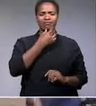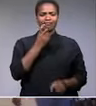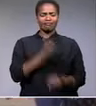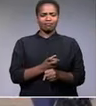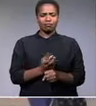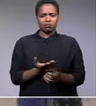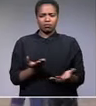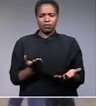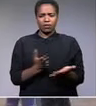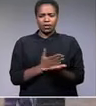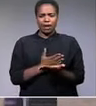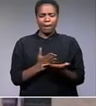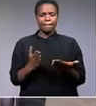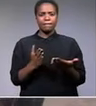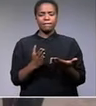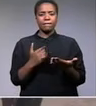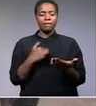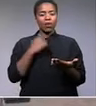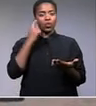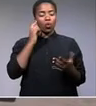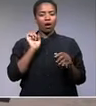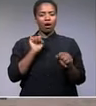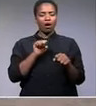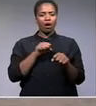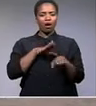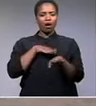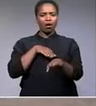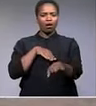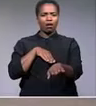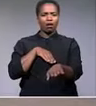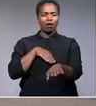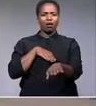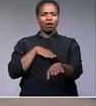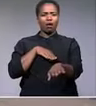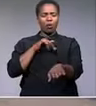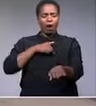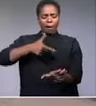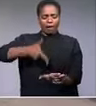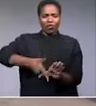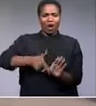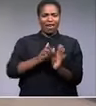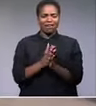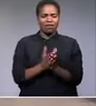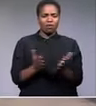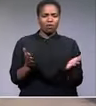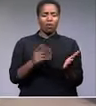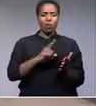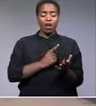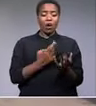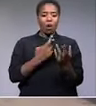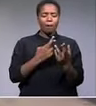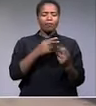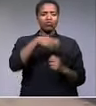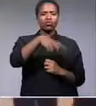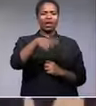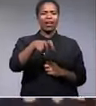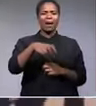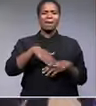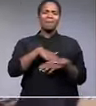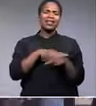Those who wished to do so braved sleeping in long winding queues for fuel and other basic